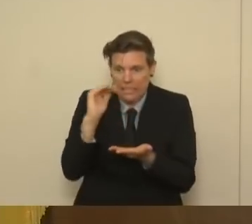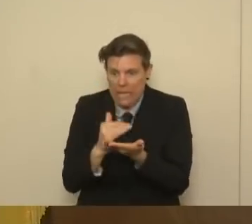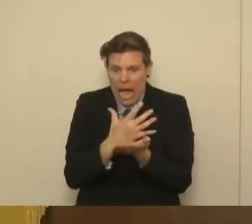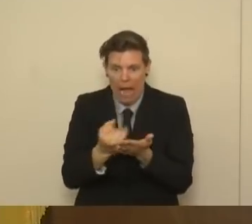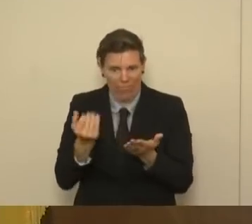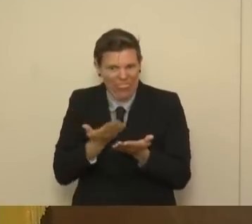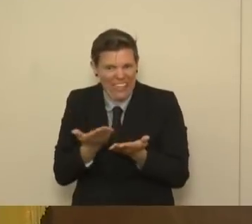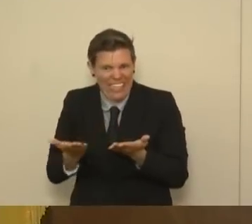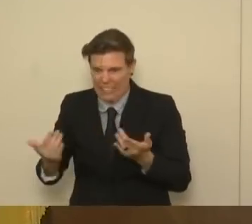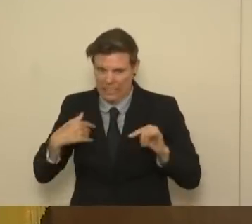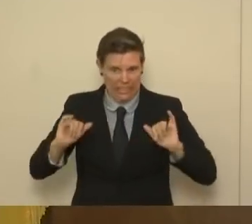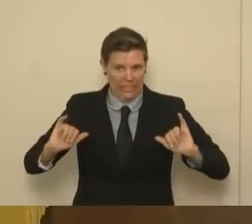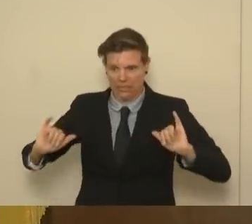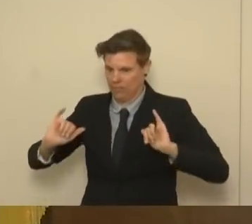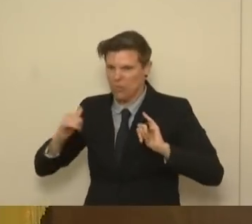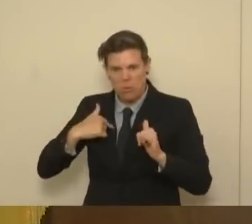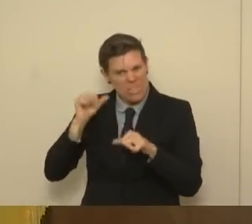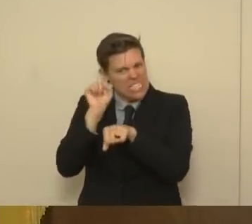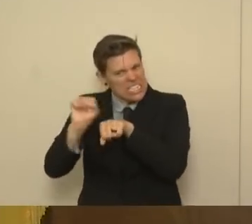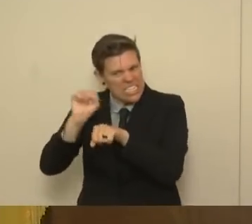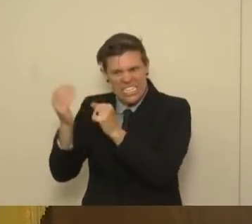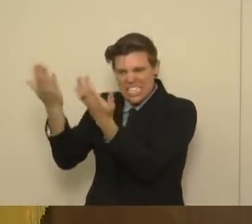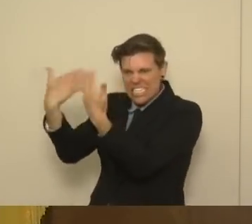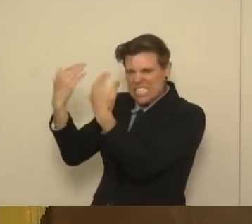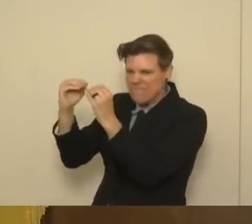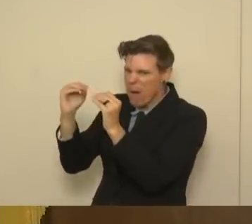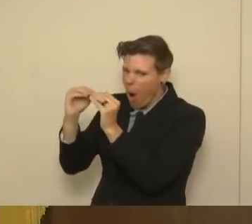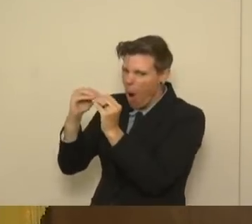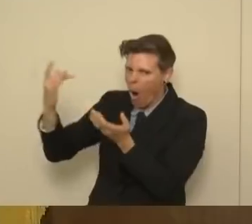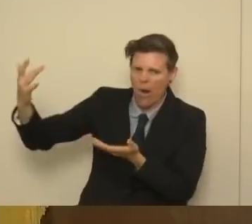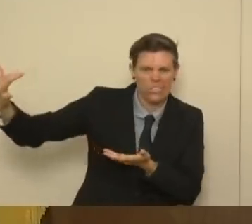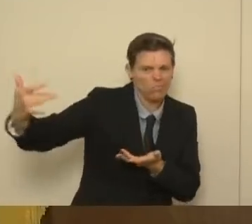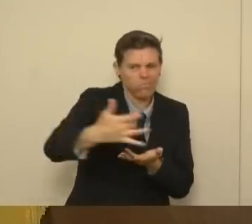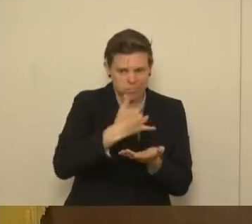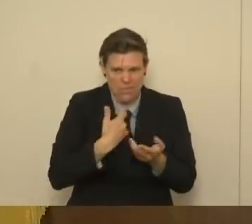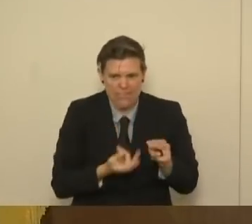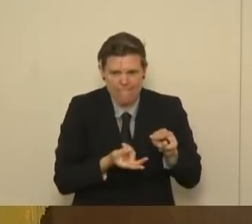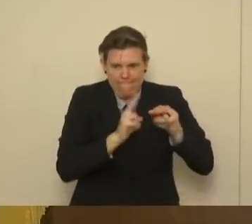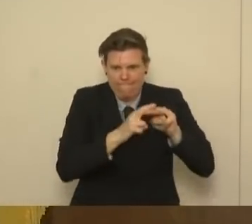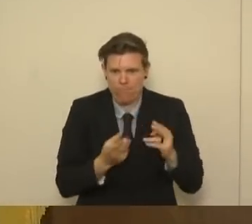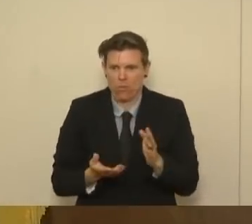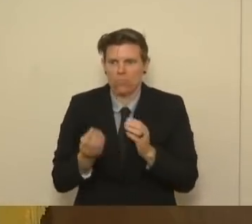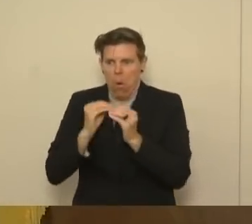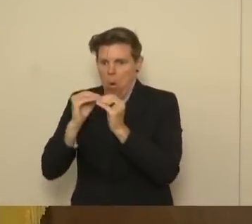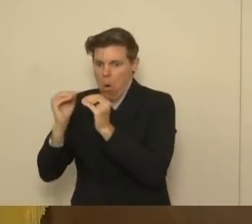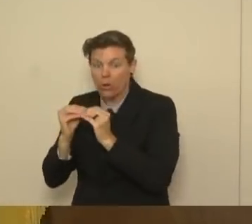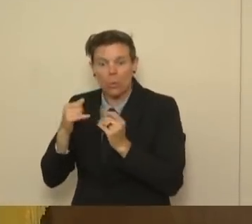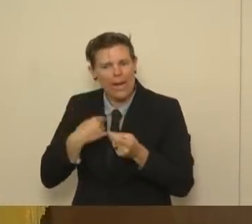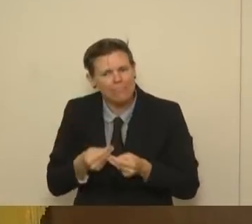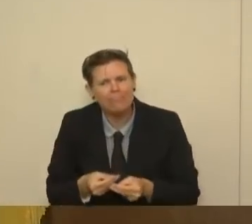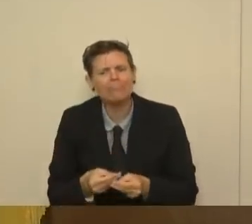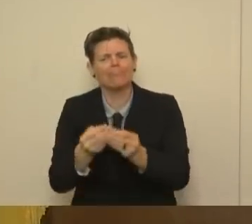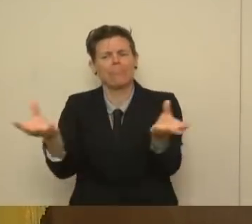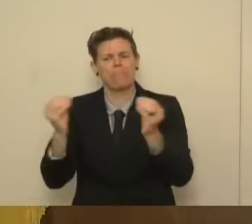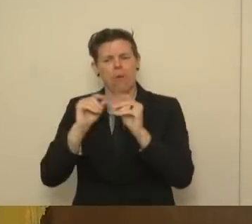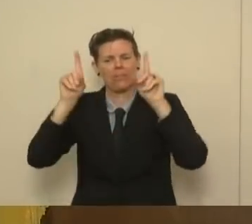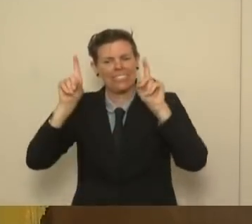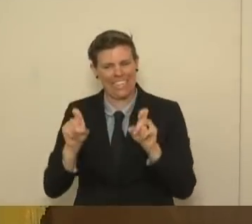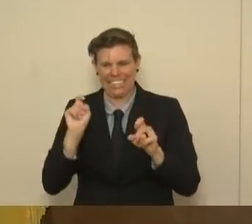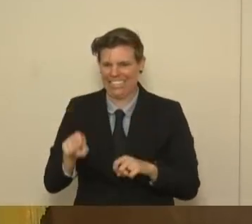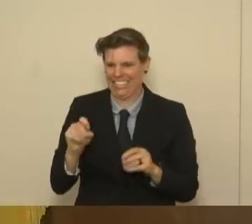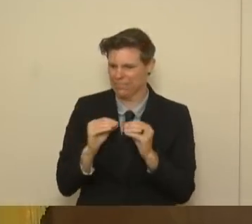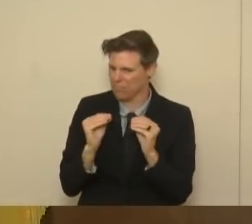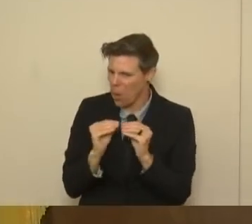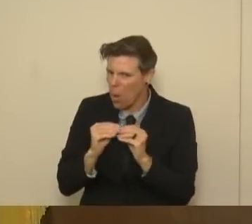we've got fewer tests that are taken in a day or less of our surveillance work, we can only run the